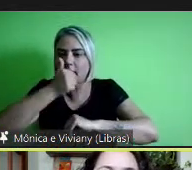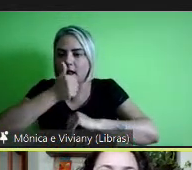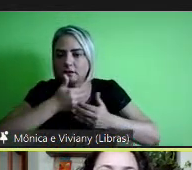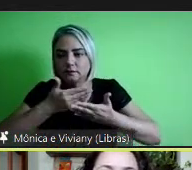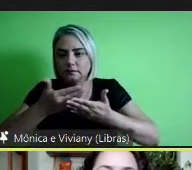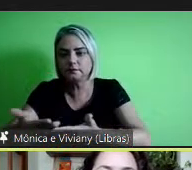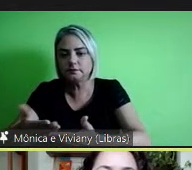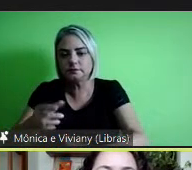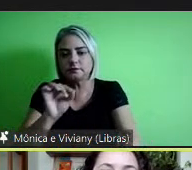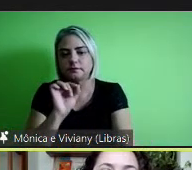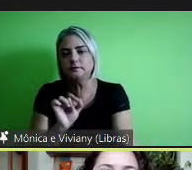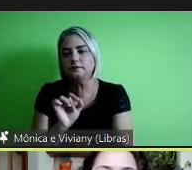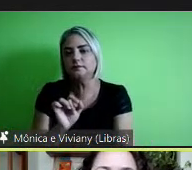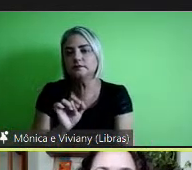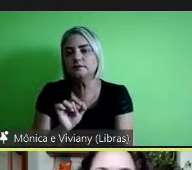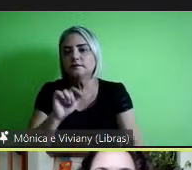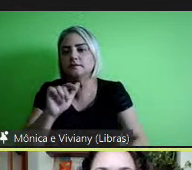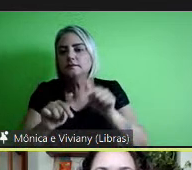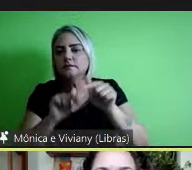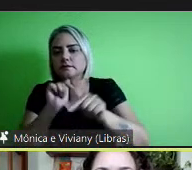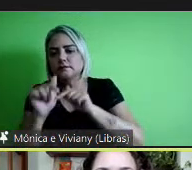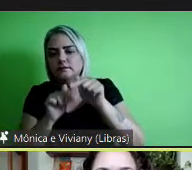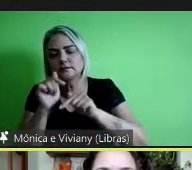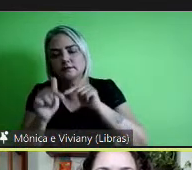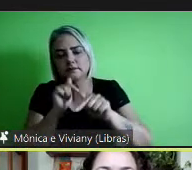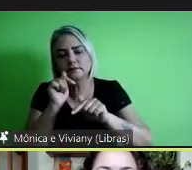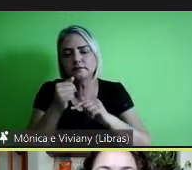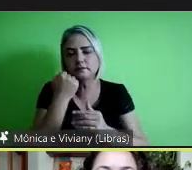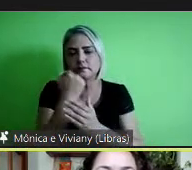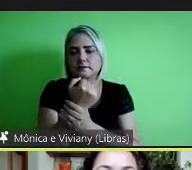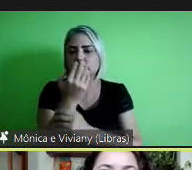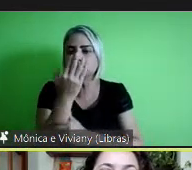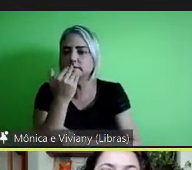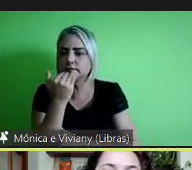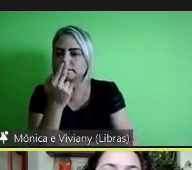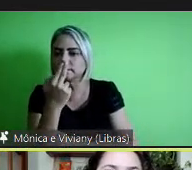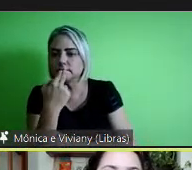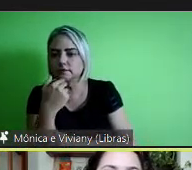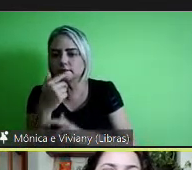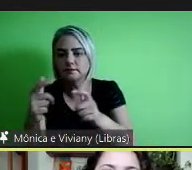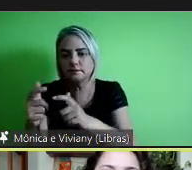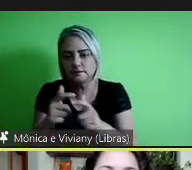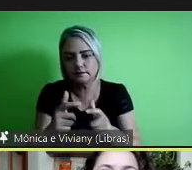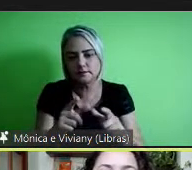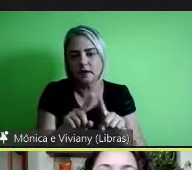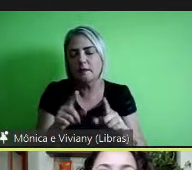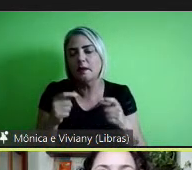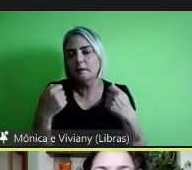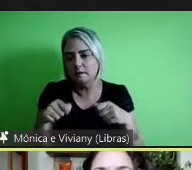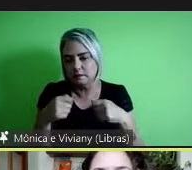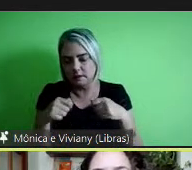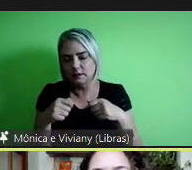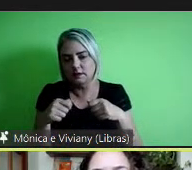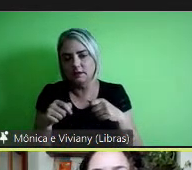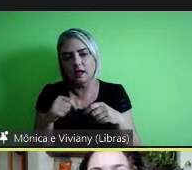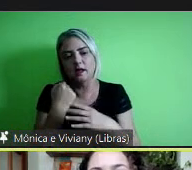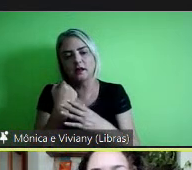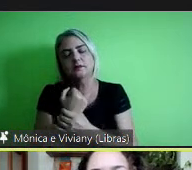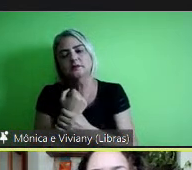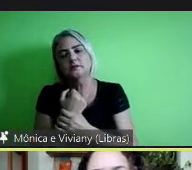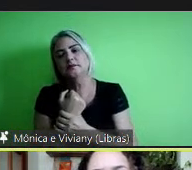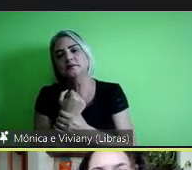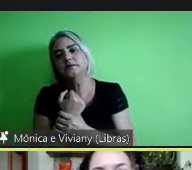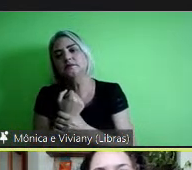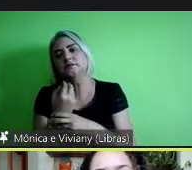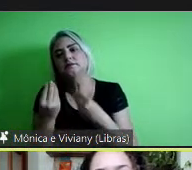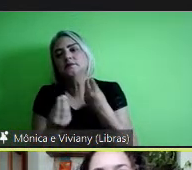capacity building activities for the professionals for the execution of this work, it's important, but they also need